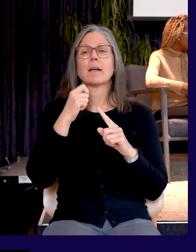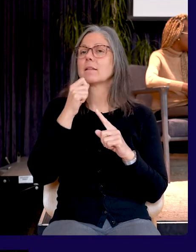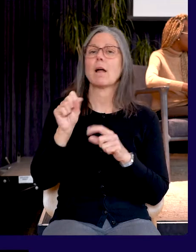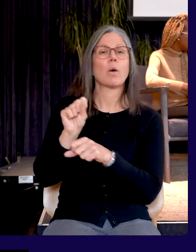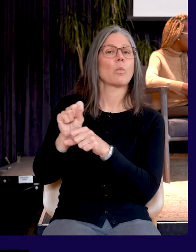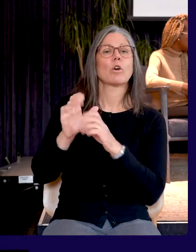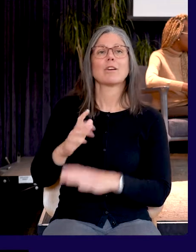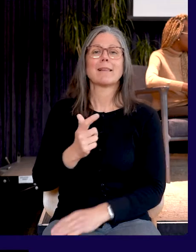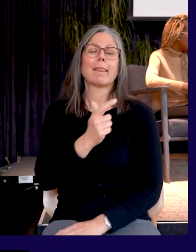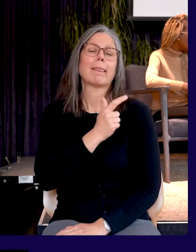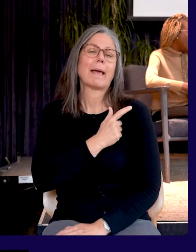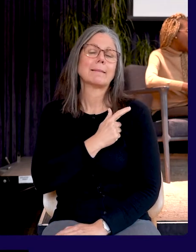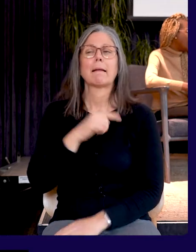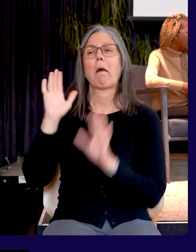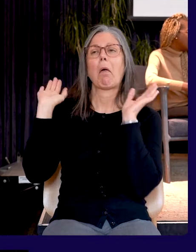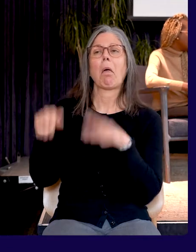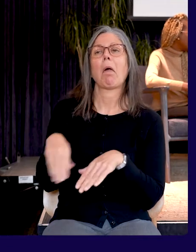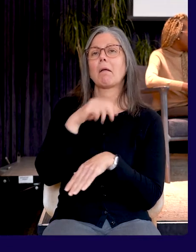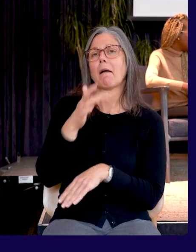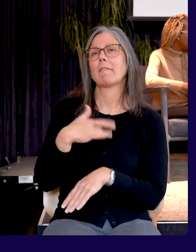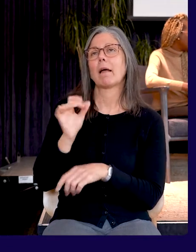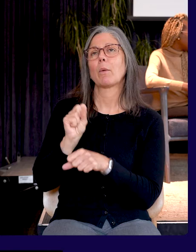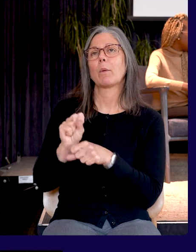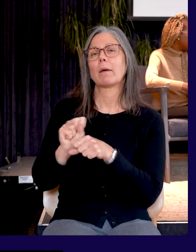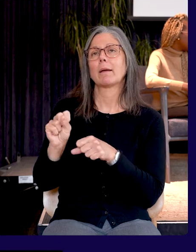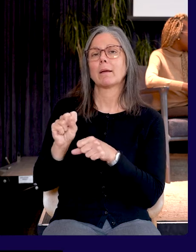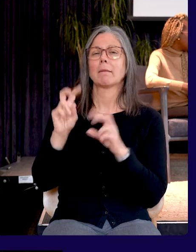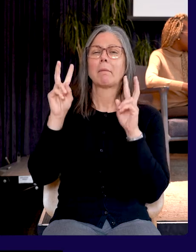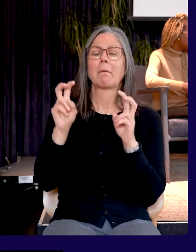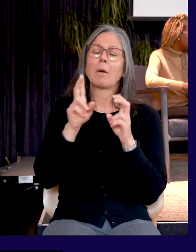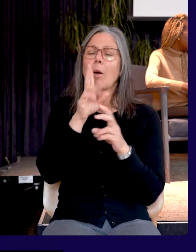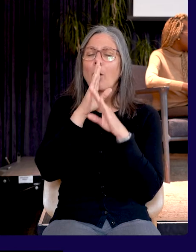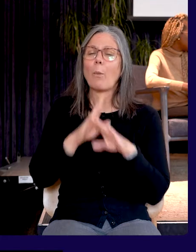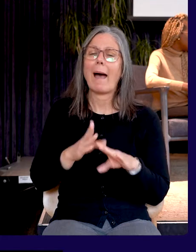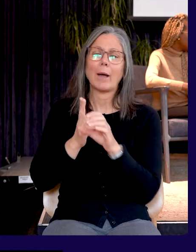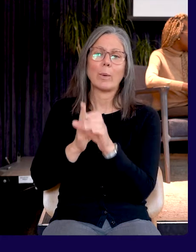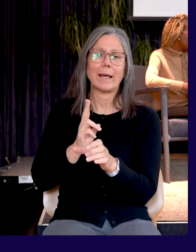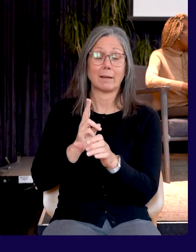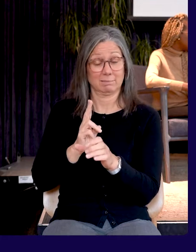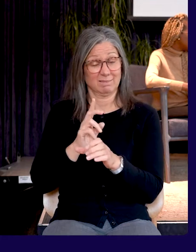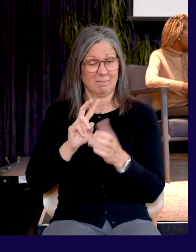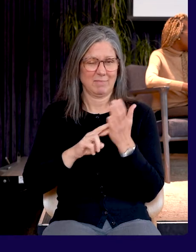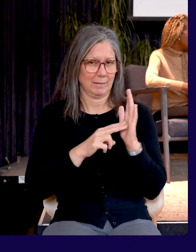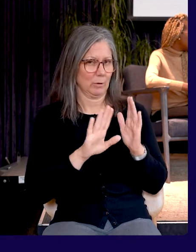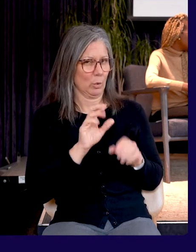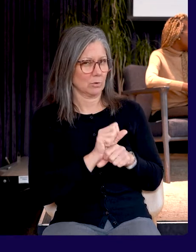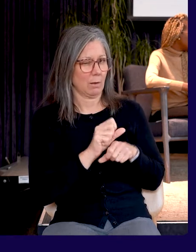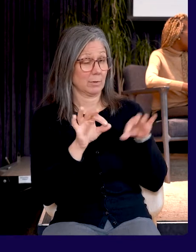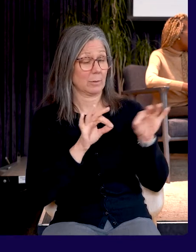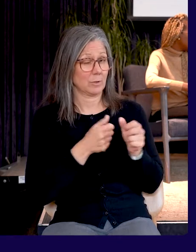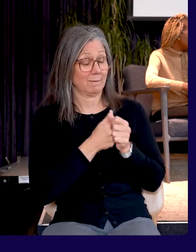like, I'm lazy. I'm not going to do my work anymore, quitting. right? Like quiet quitting, aka doing your job as described in your job description.